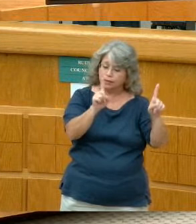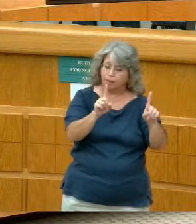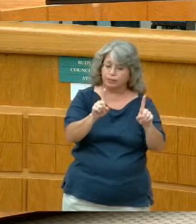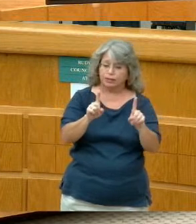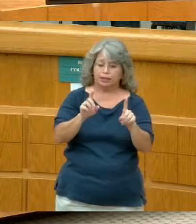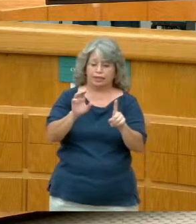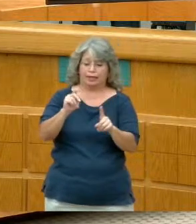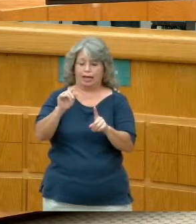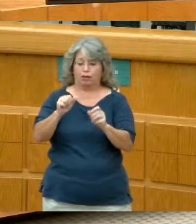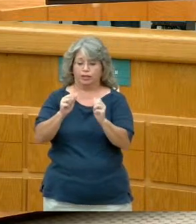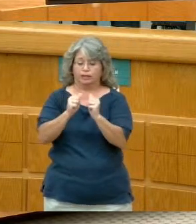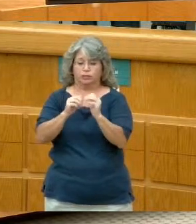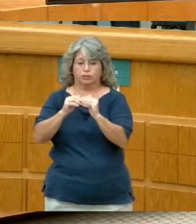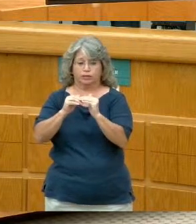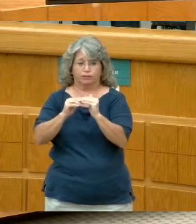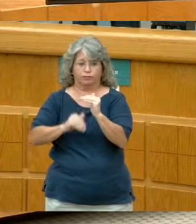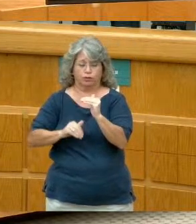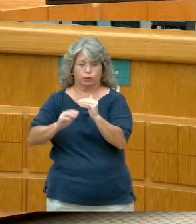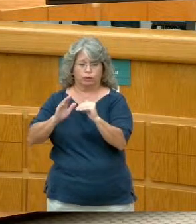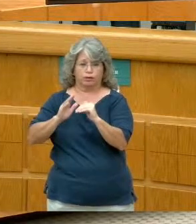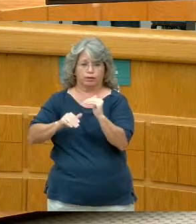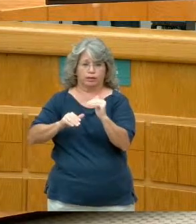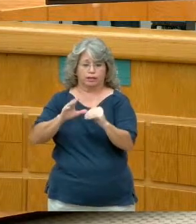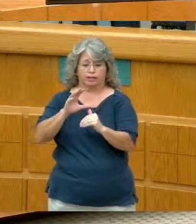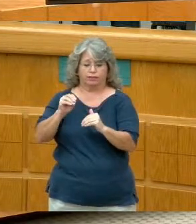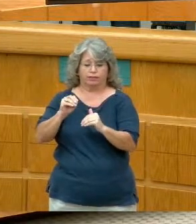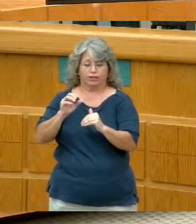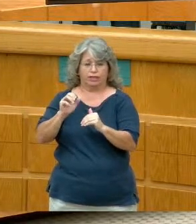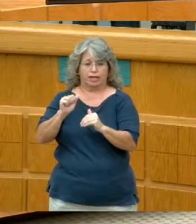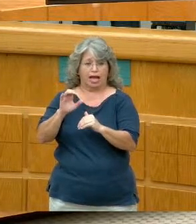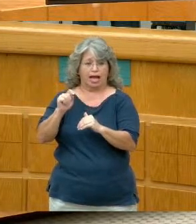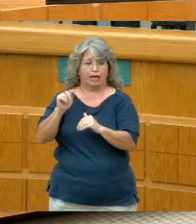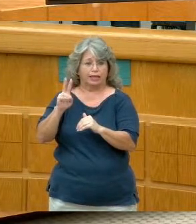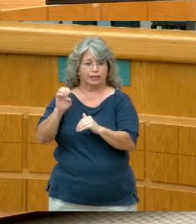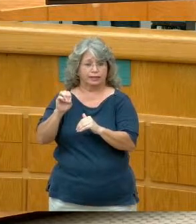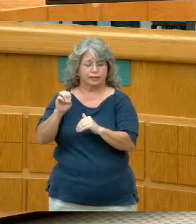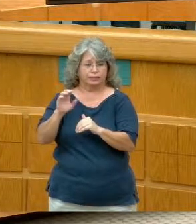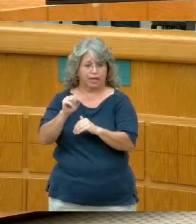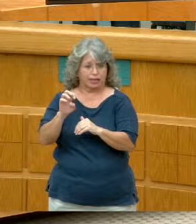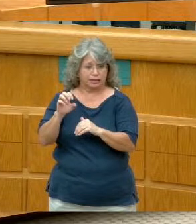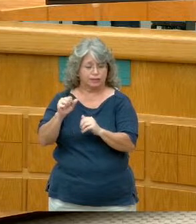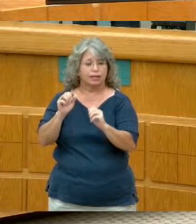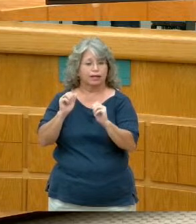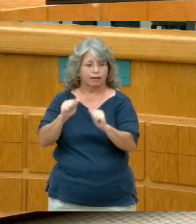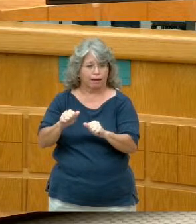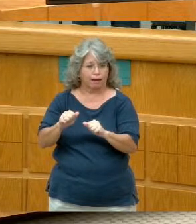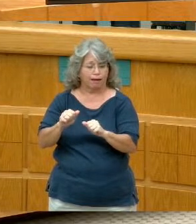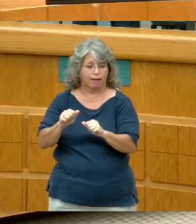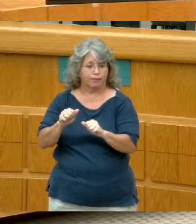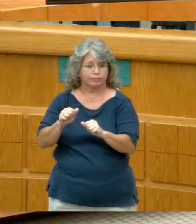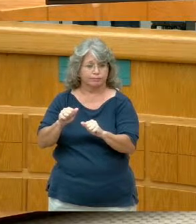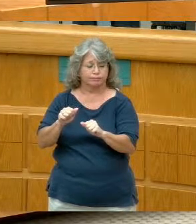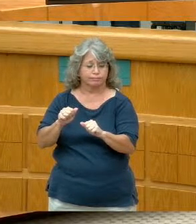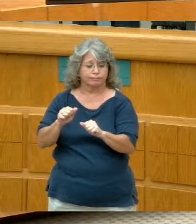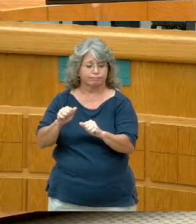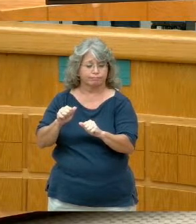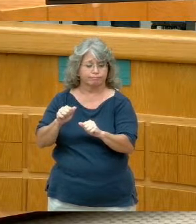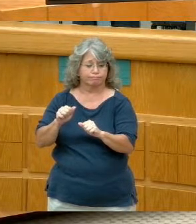or fewer active cases can be exempted if they opt out, and that is the situation in San